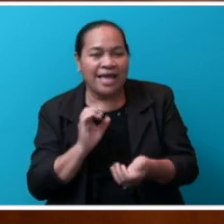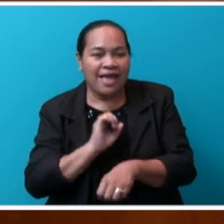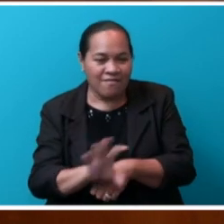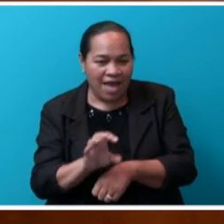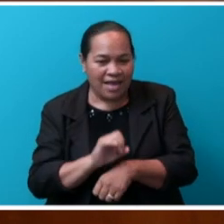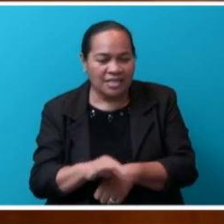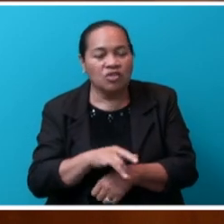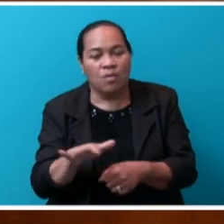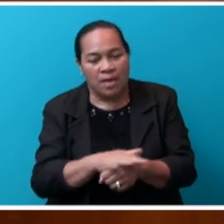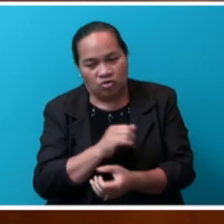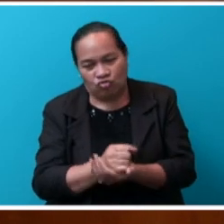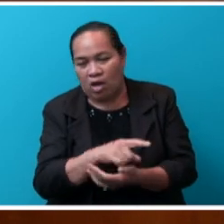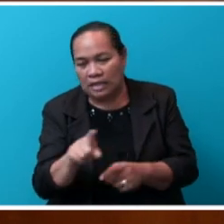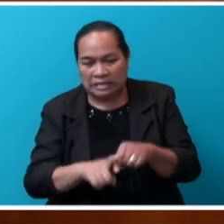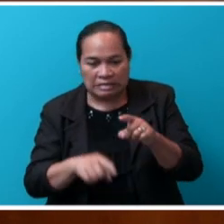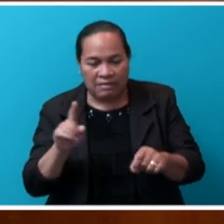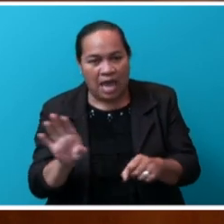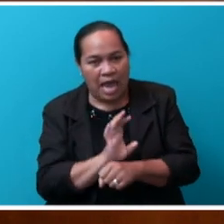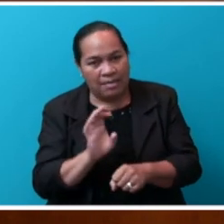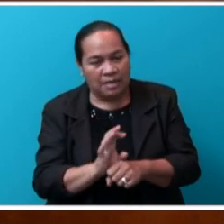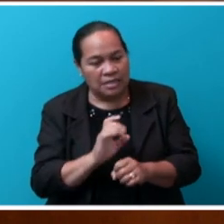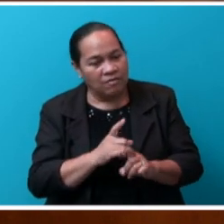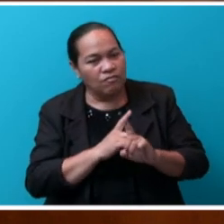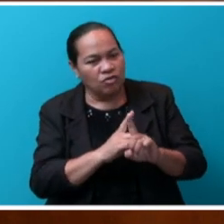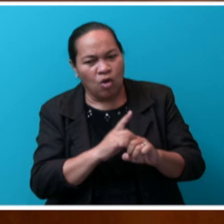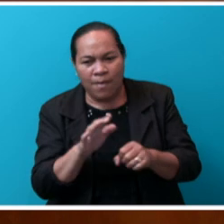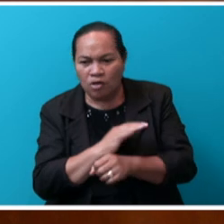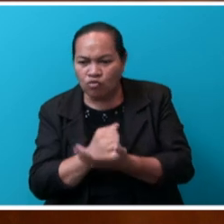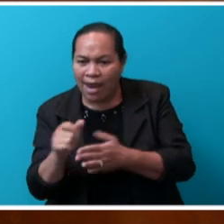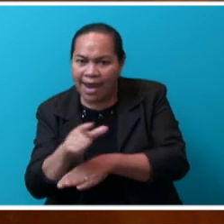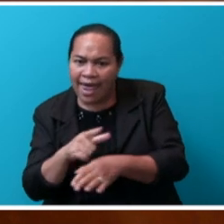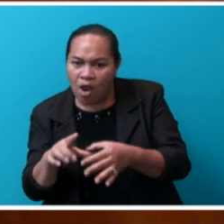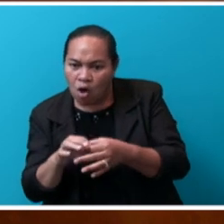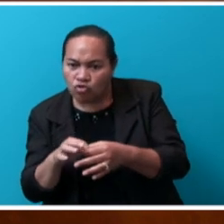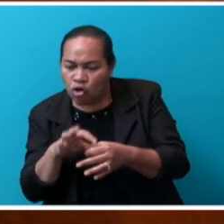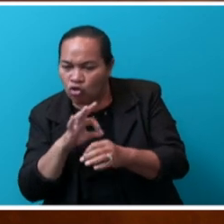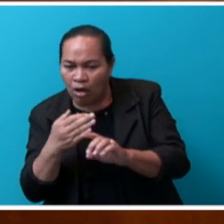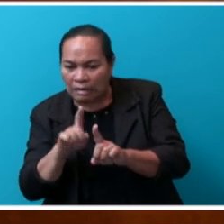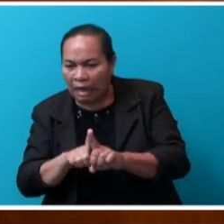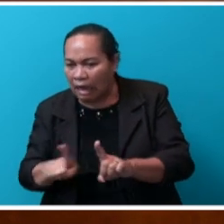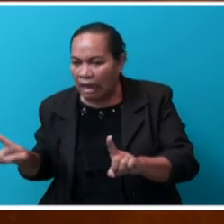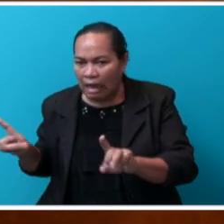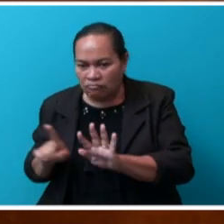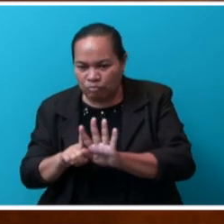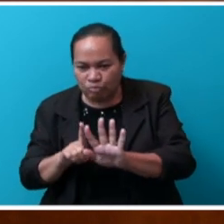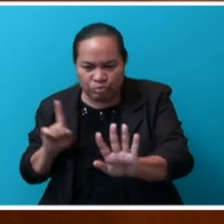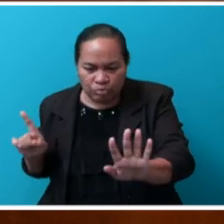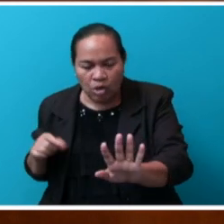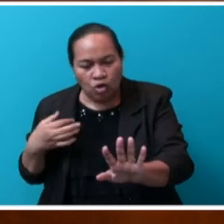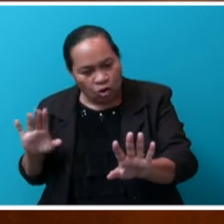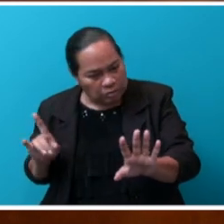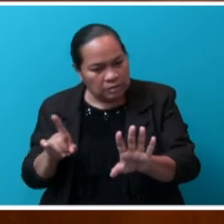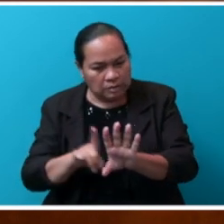compliance support to ensure resource owners are not left behind in a competitive market, whether it be company, sole trader,